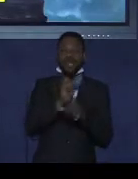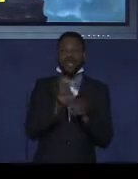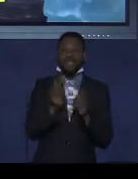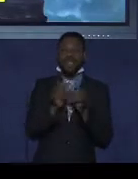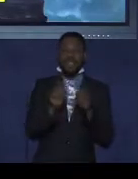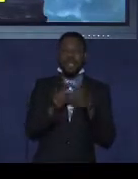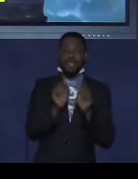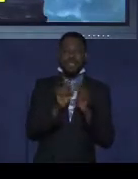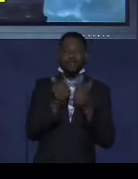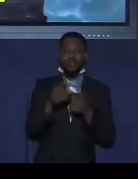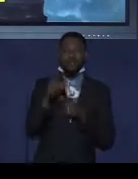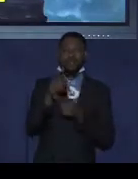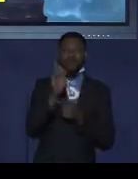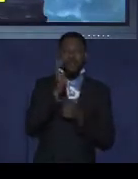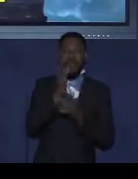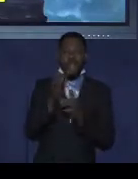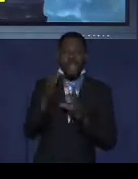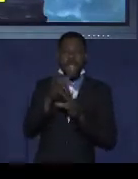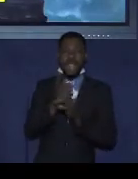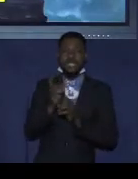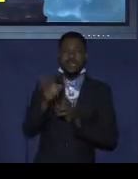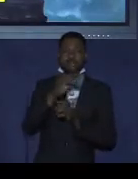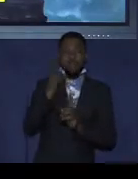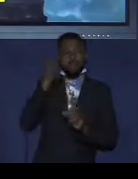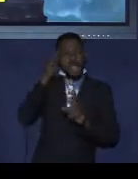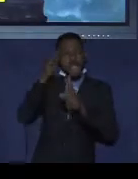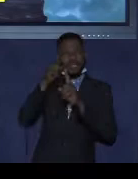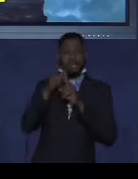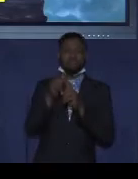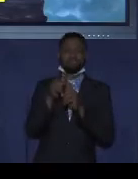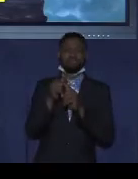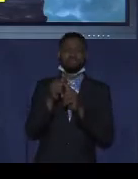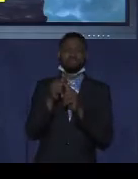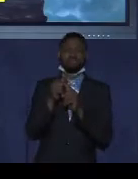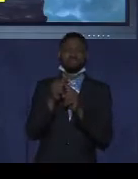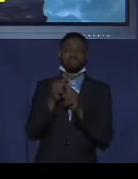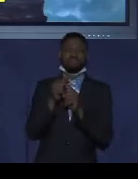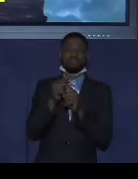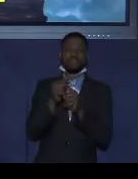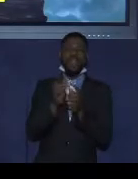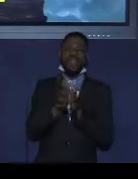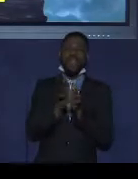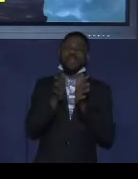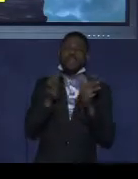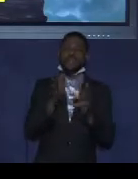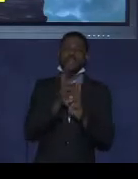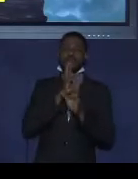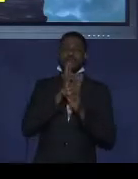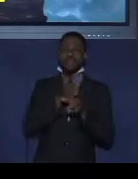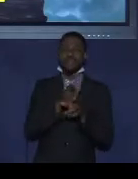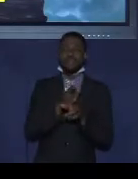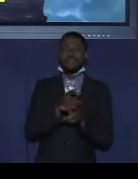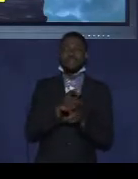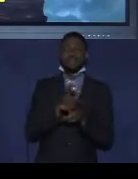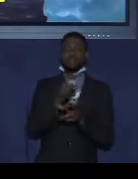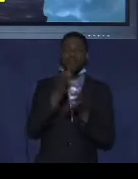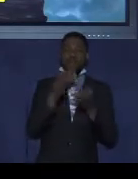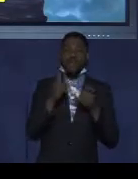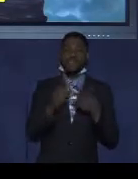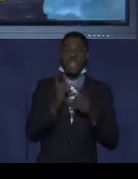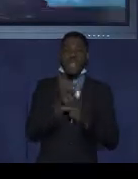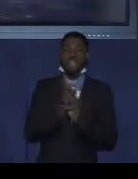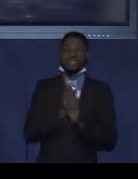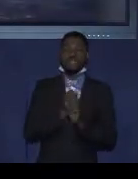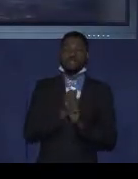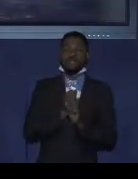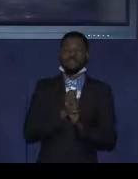group, you achieve your target goals, you achieve the collective results you want to